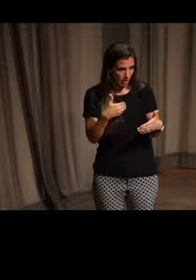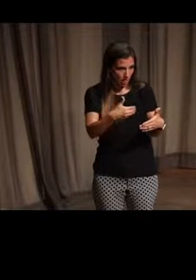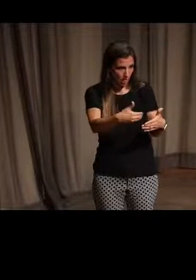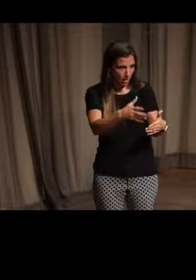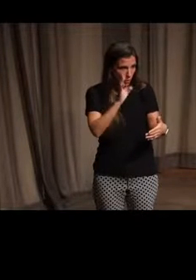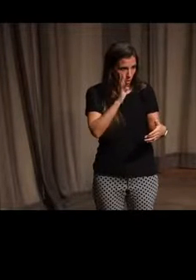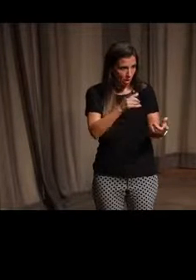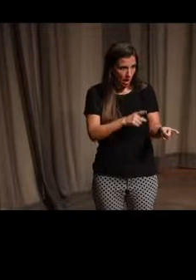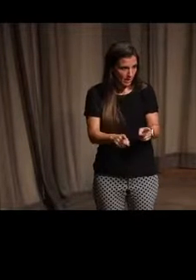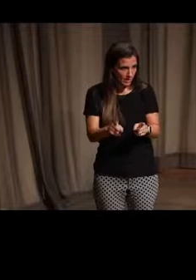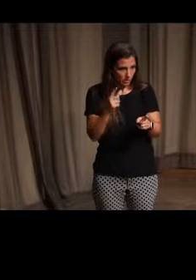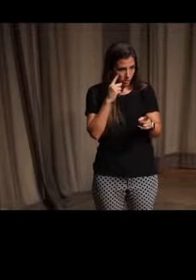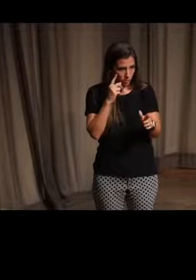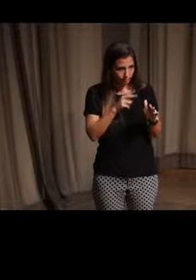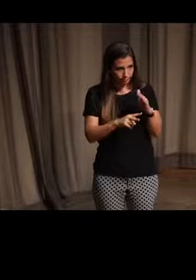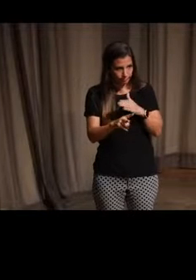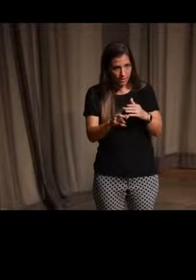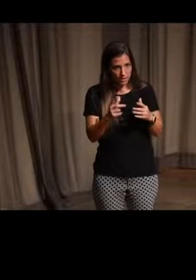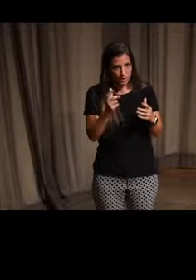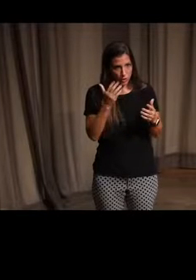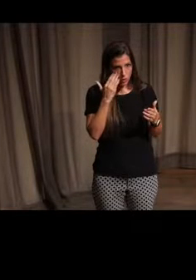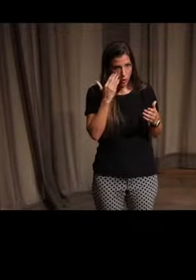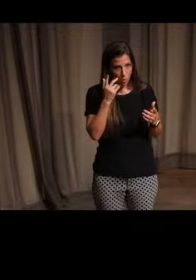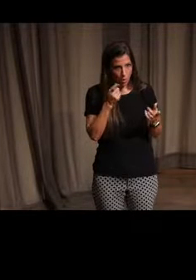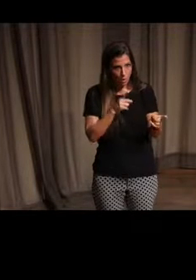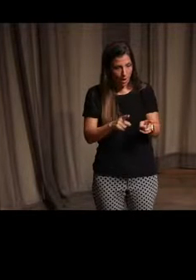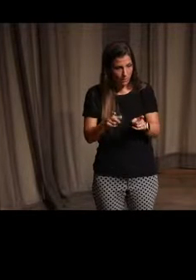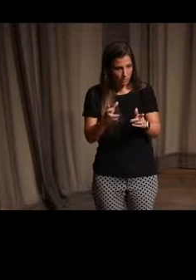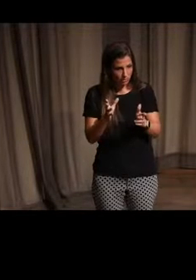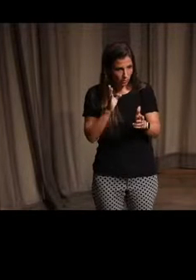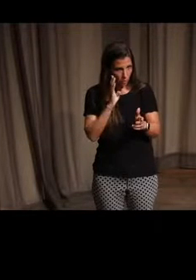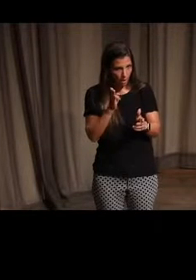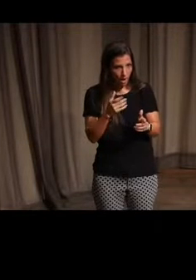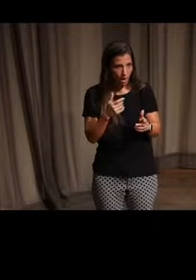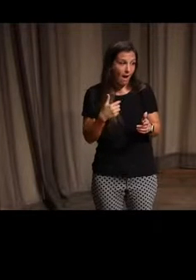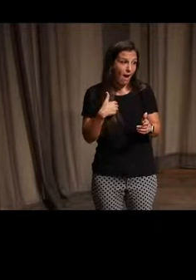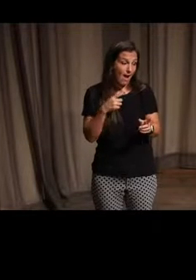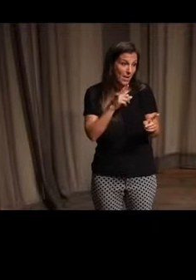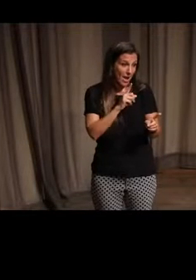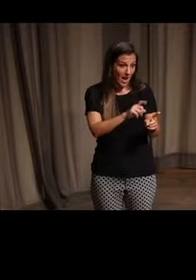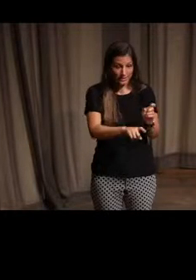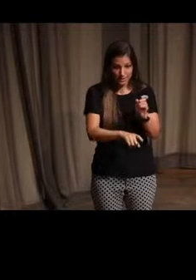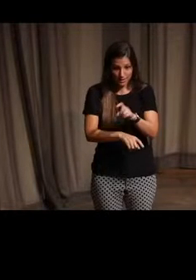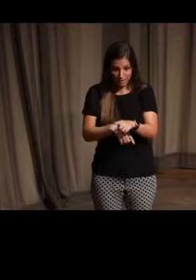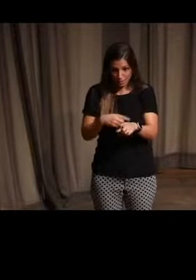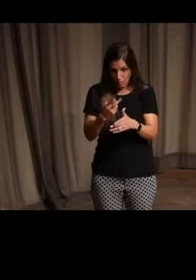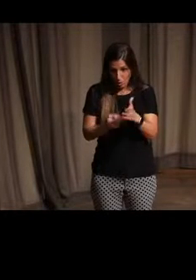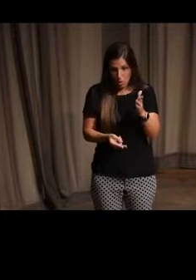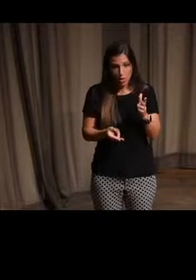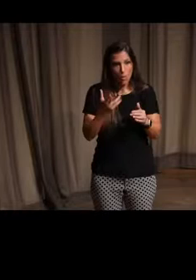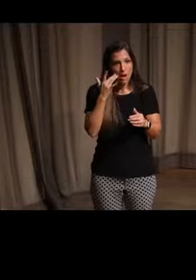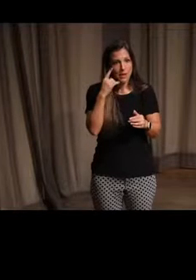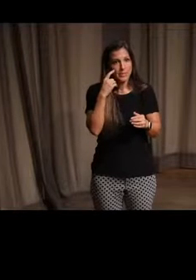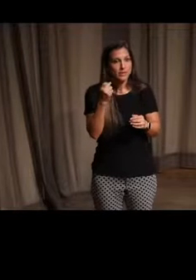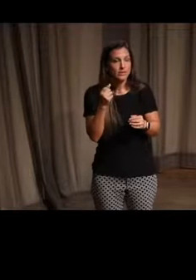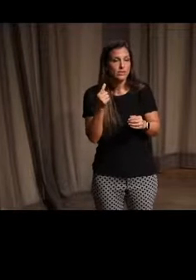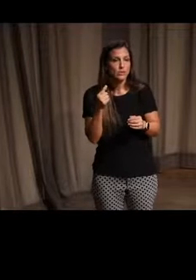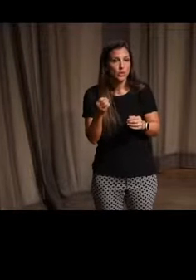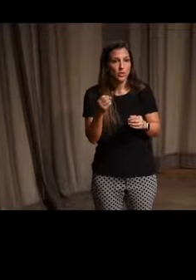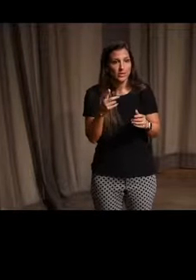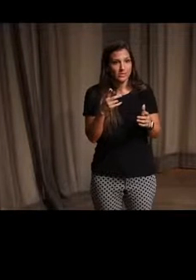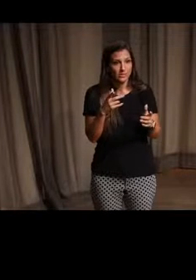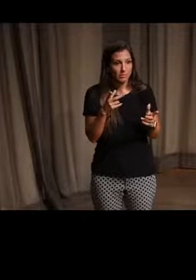pipeline so that we know what's around the corner? And I ask both of you that question so that from